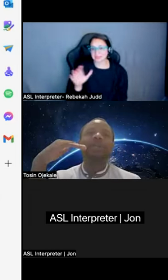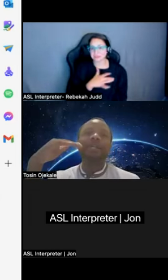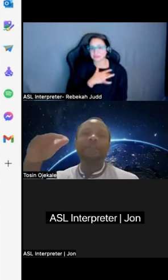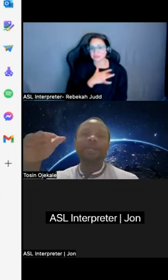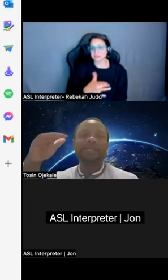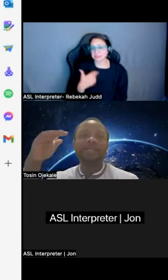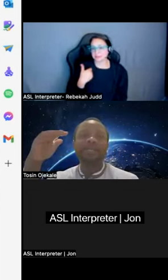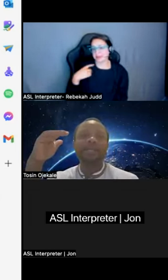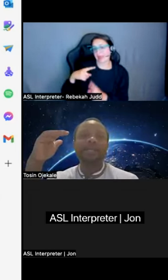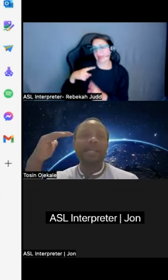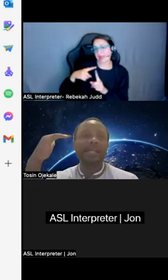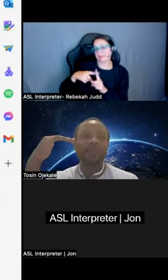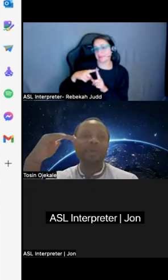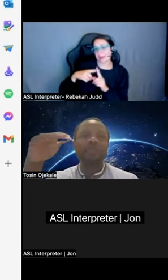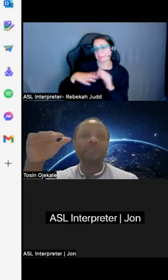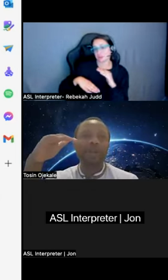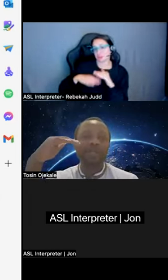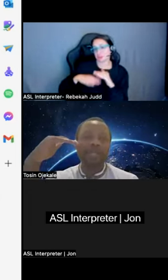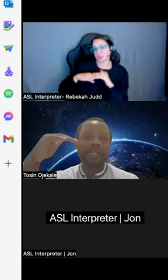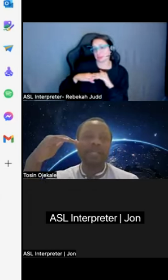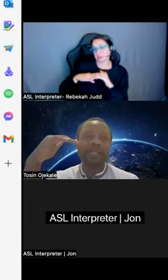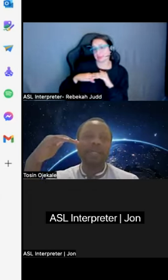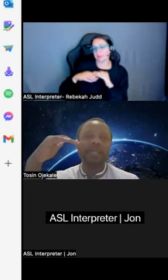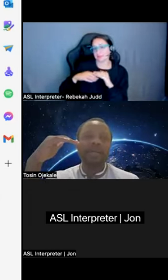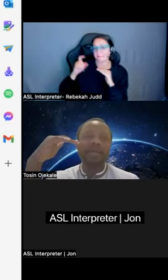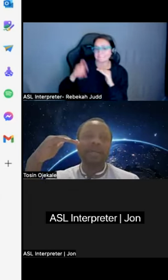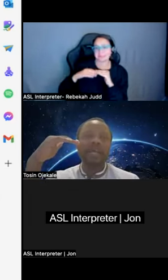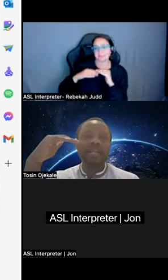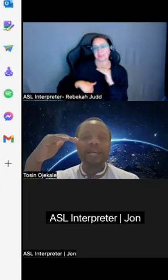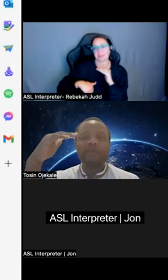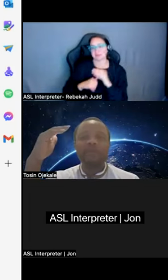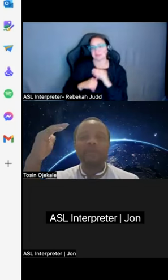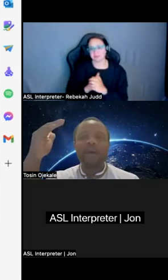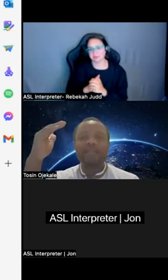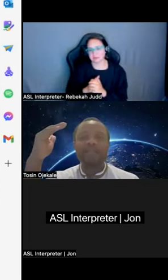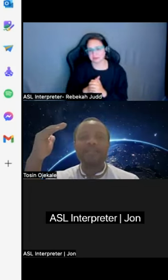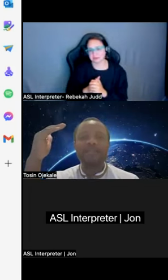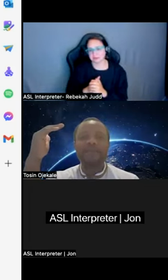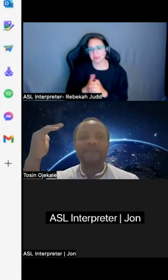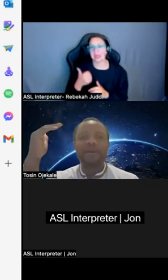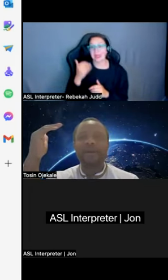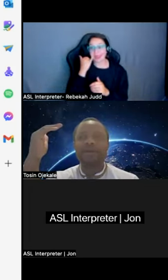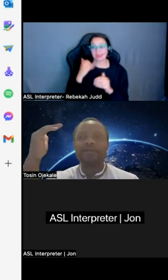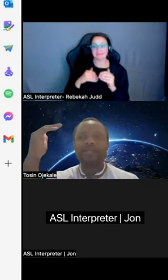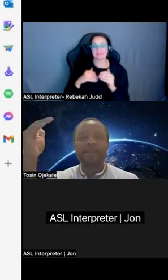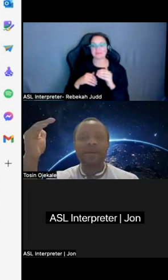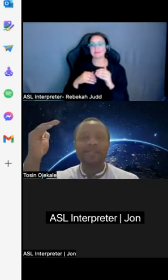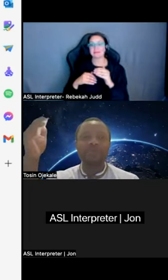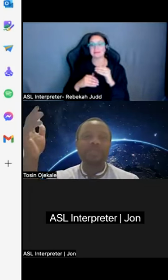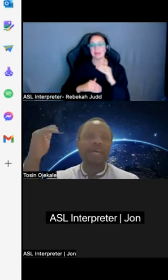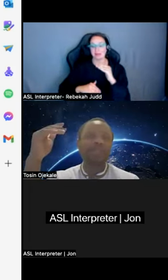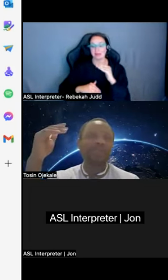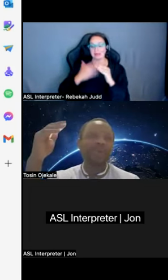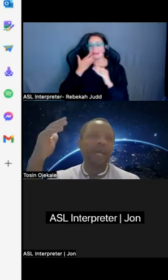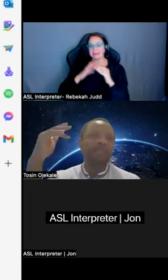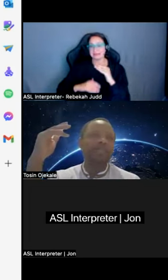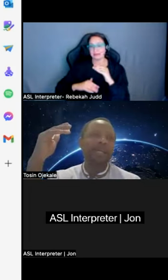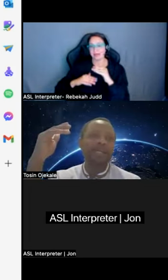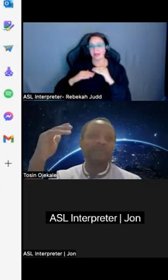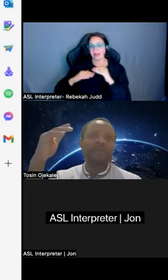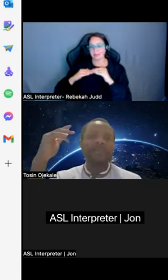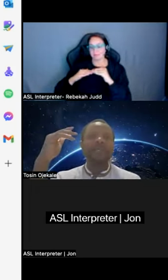temperature limits that they must operate in. Anything above that, servers will start to